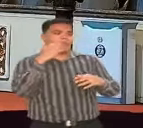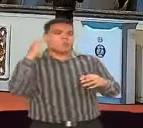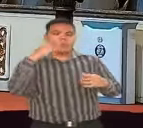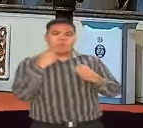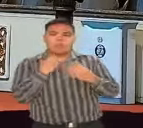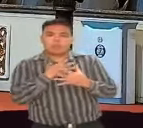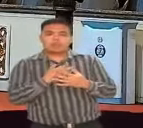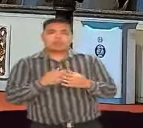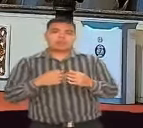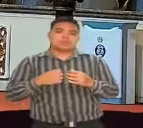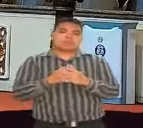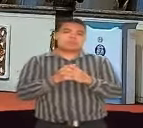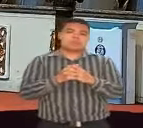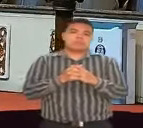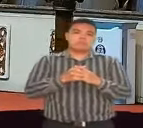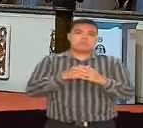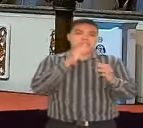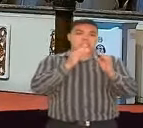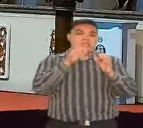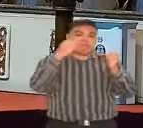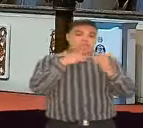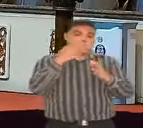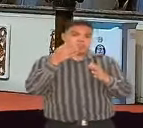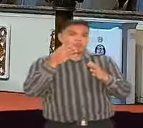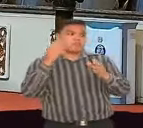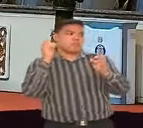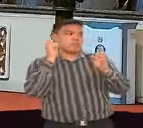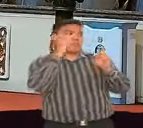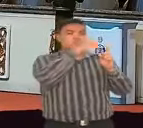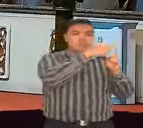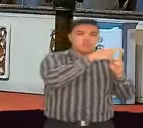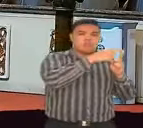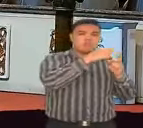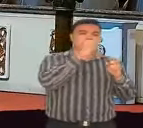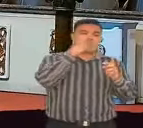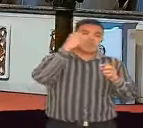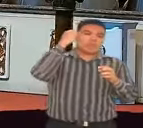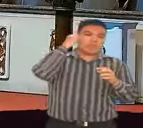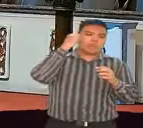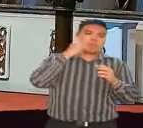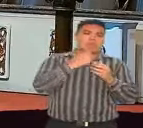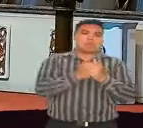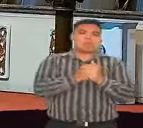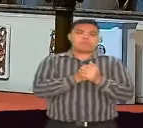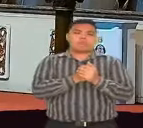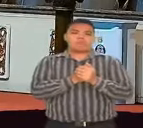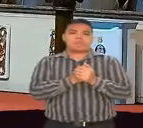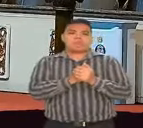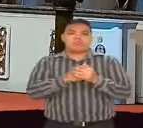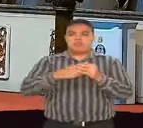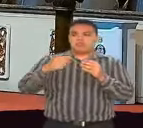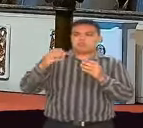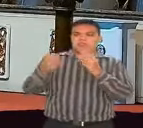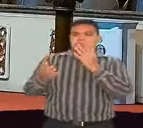Dire giingnan sa Dios, papaulian na silang balay kay maguba niya ang atong